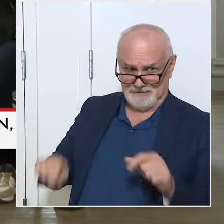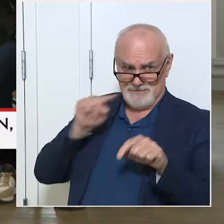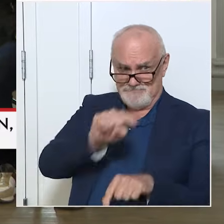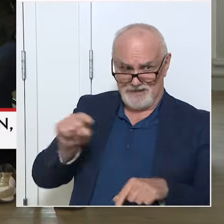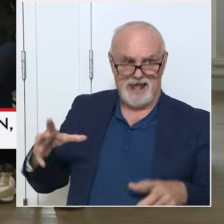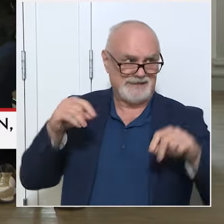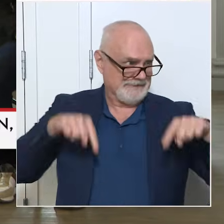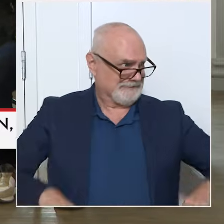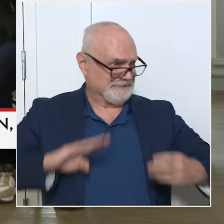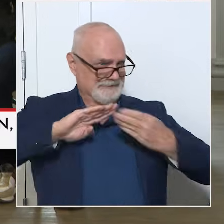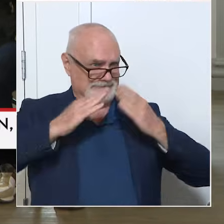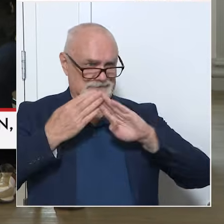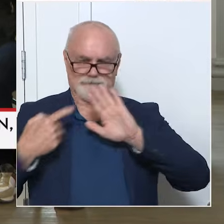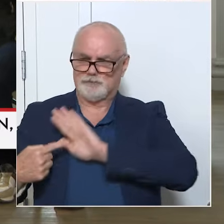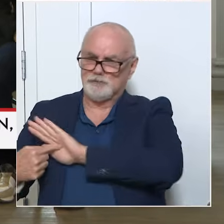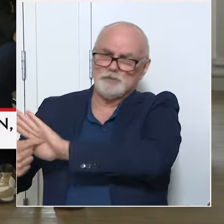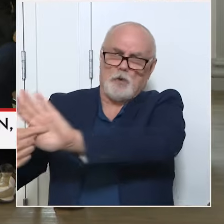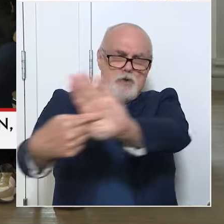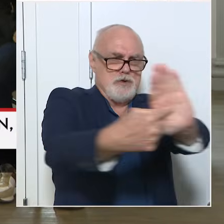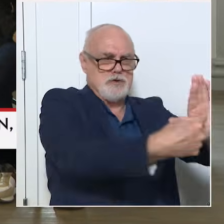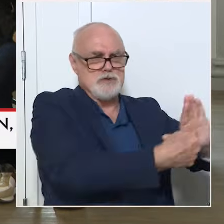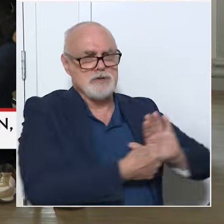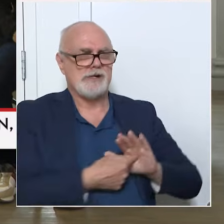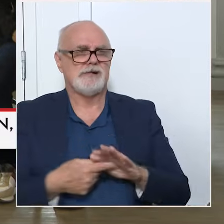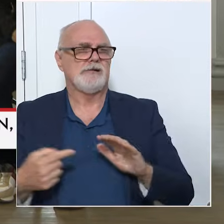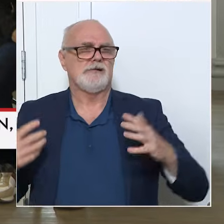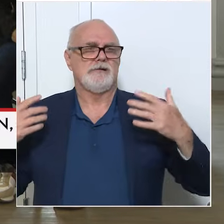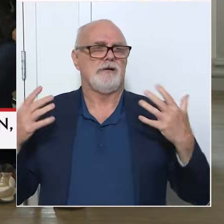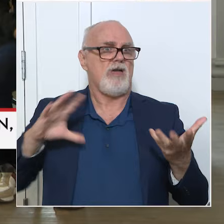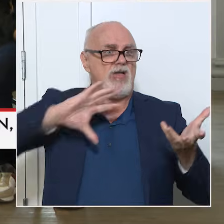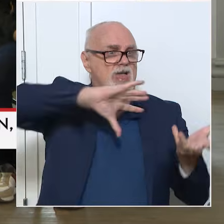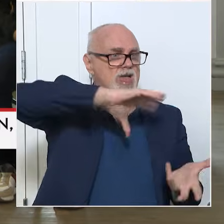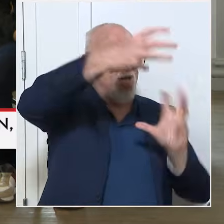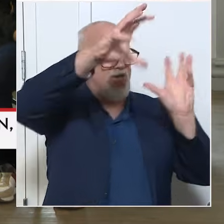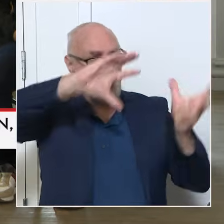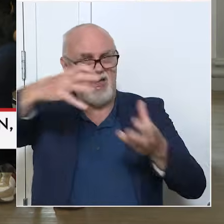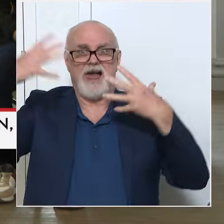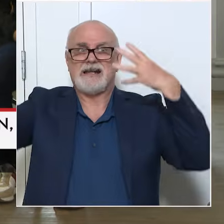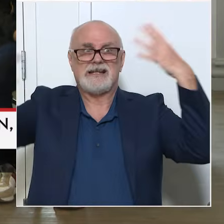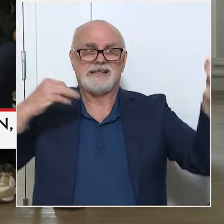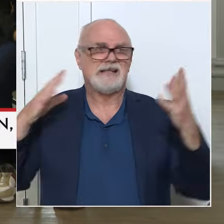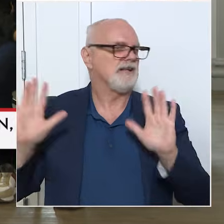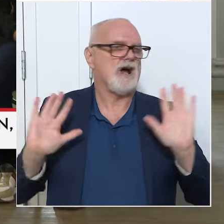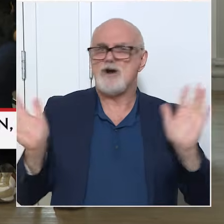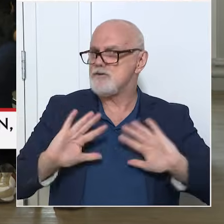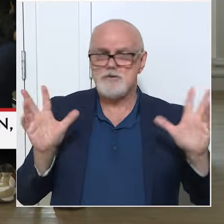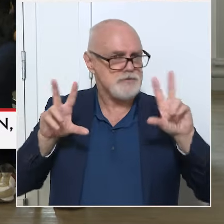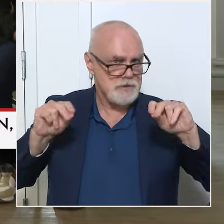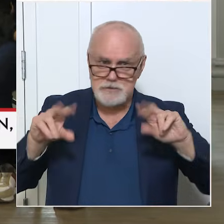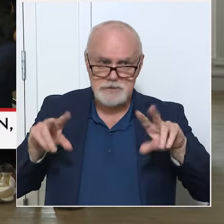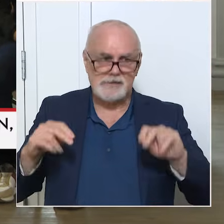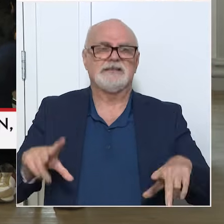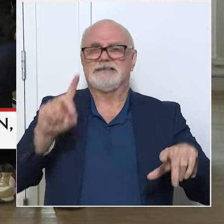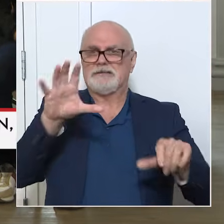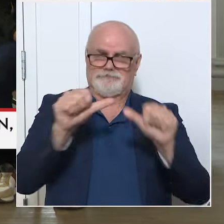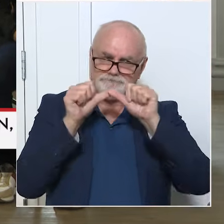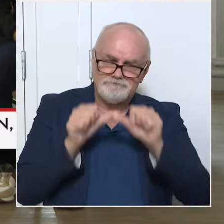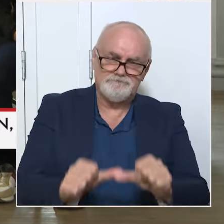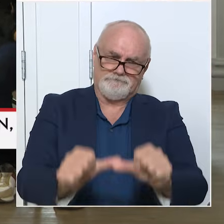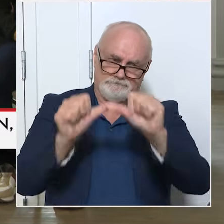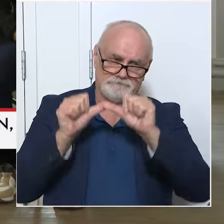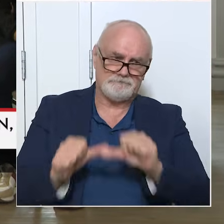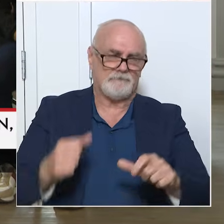sending, despite everything around us, that Washington, D.C. is not standing still. Rather, we are investing in our